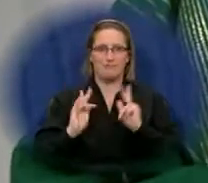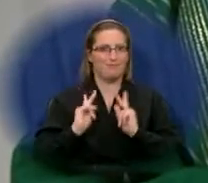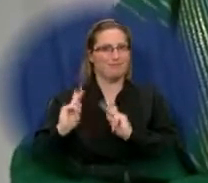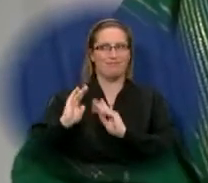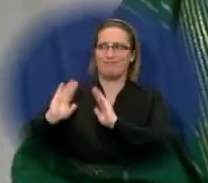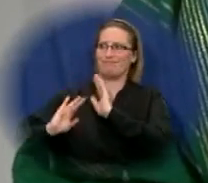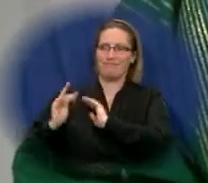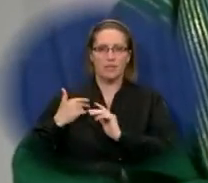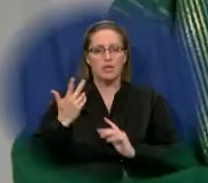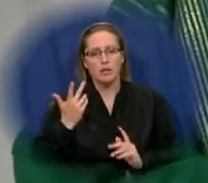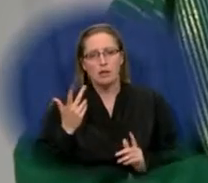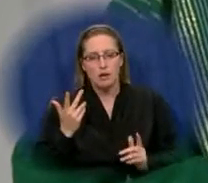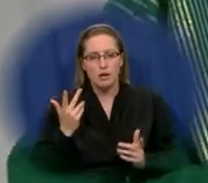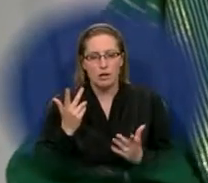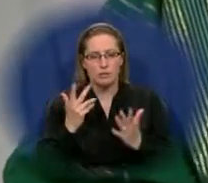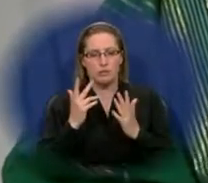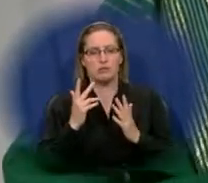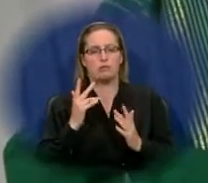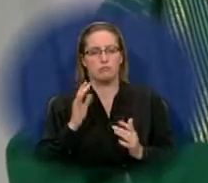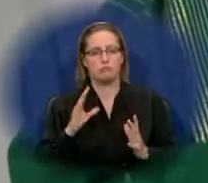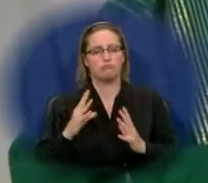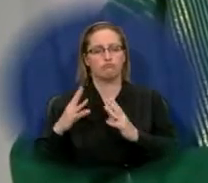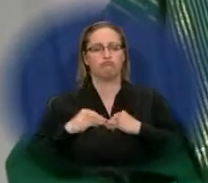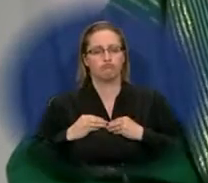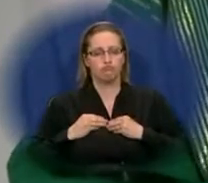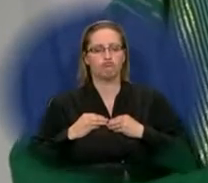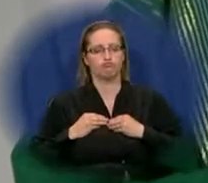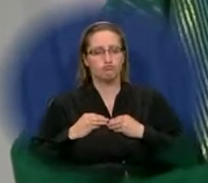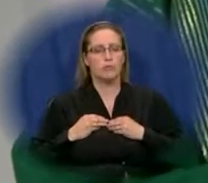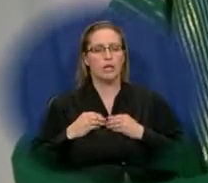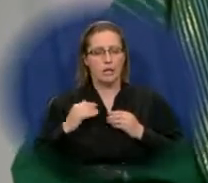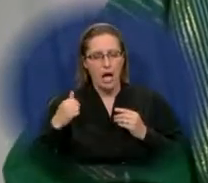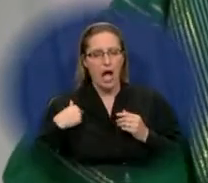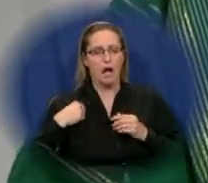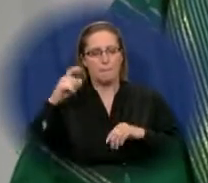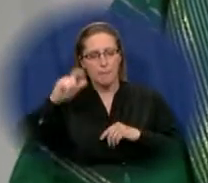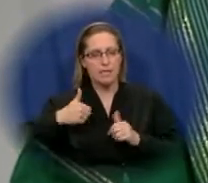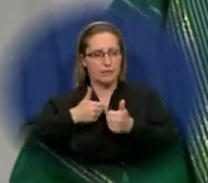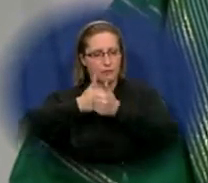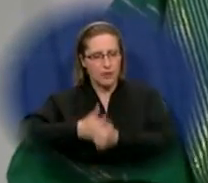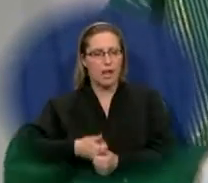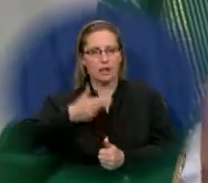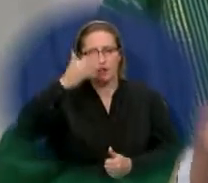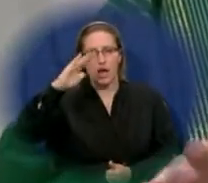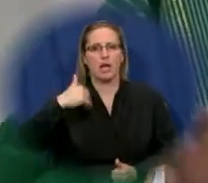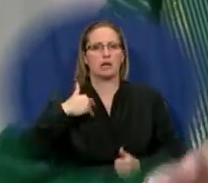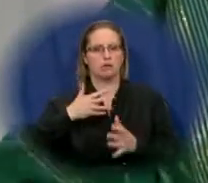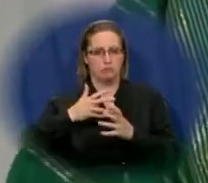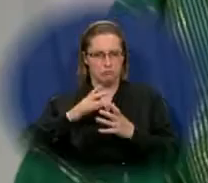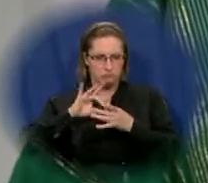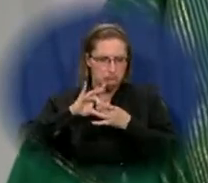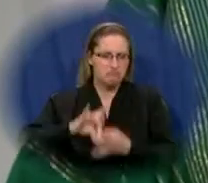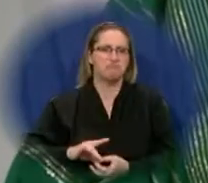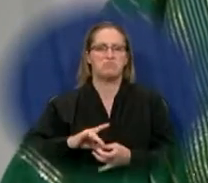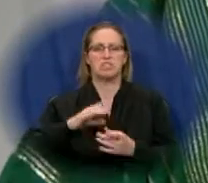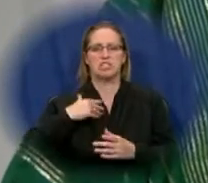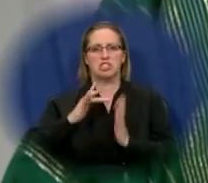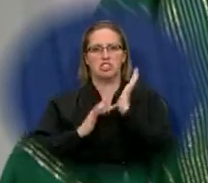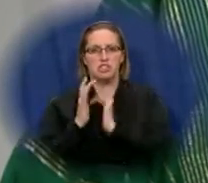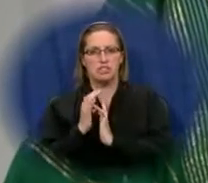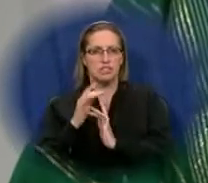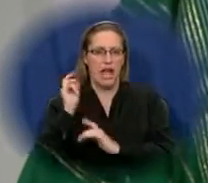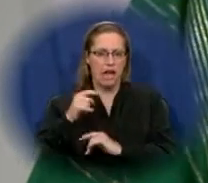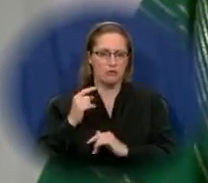take on more effectively the responsibility of what it means to live in God's presence and to be witnesses of that presence, to